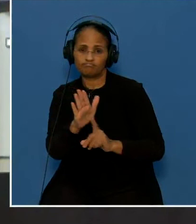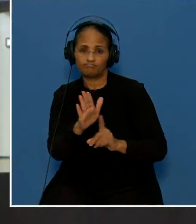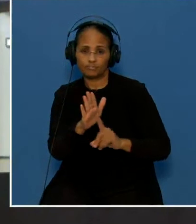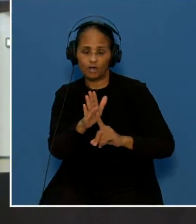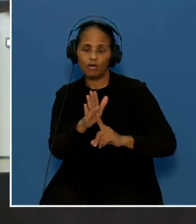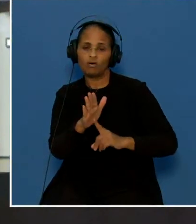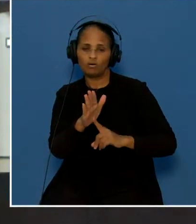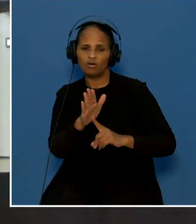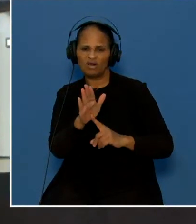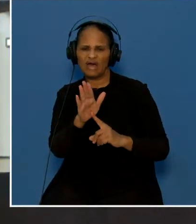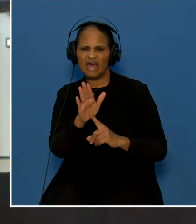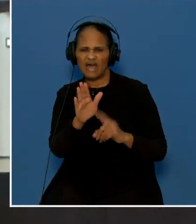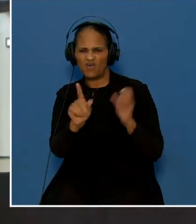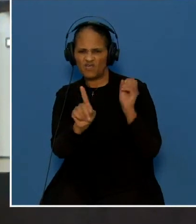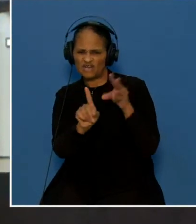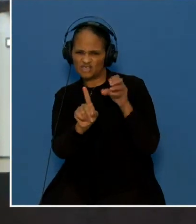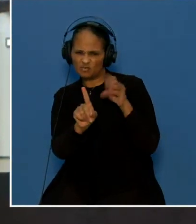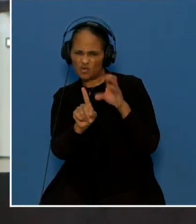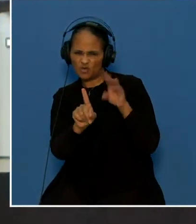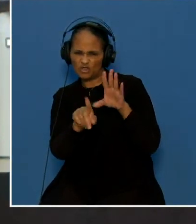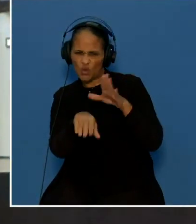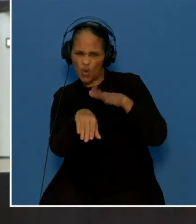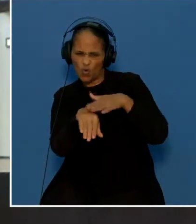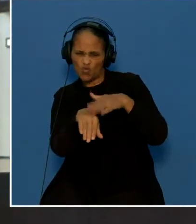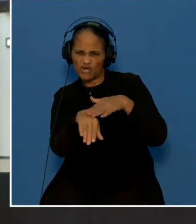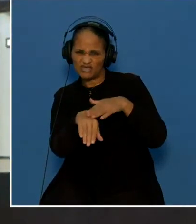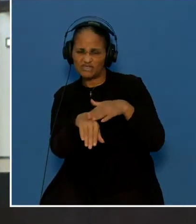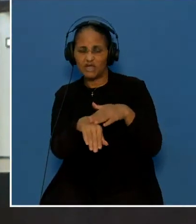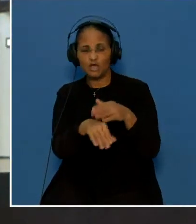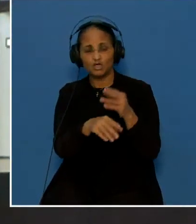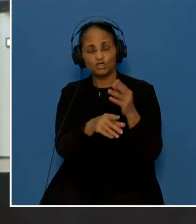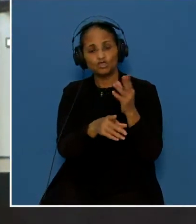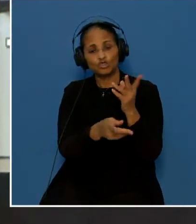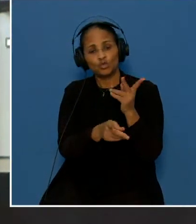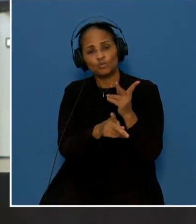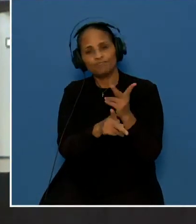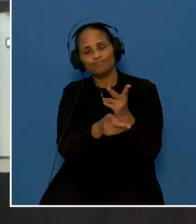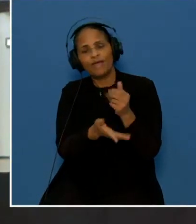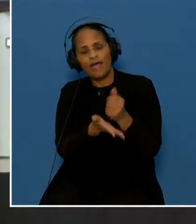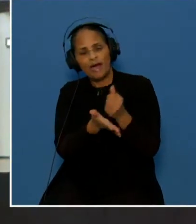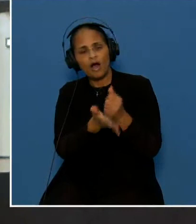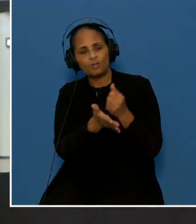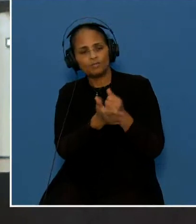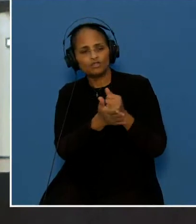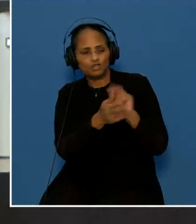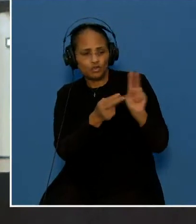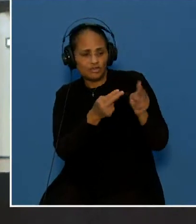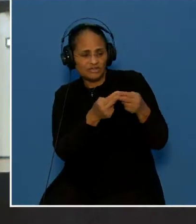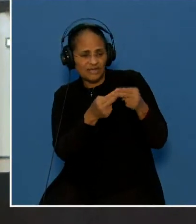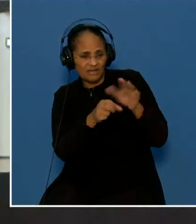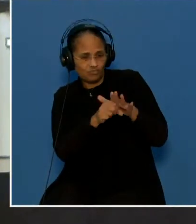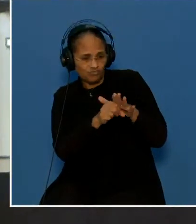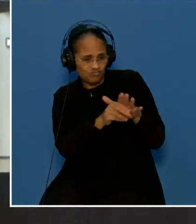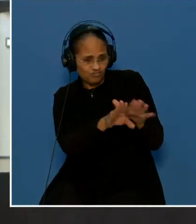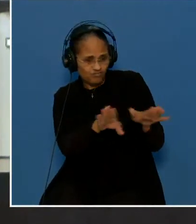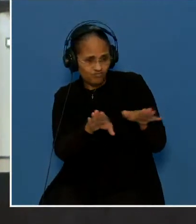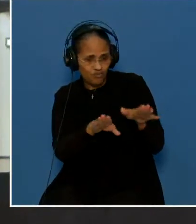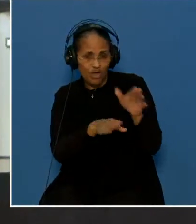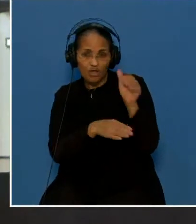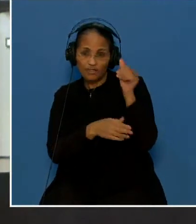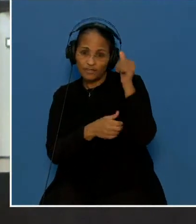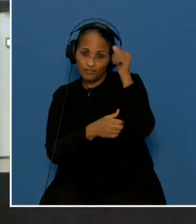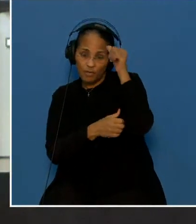risks. To help contain the spread of the virus, of course, the reminders that we've been giving at every